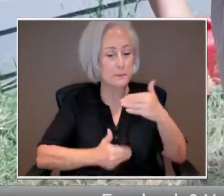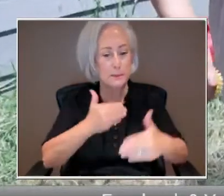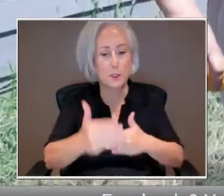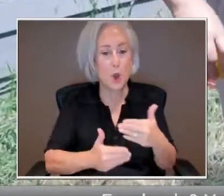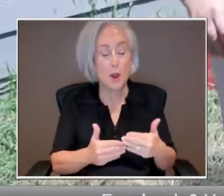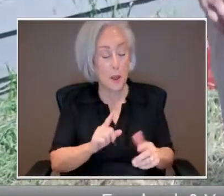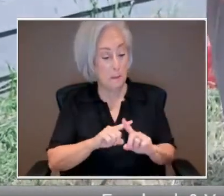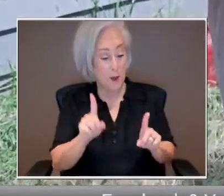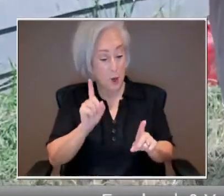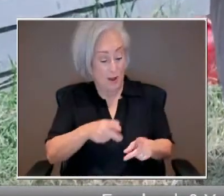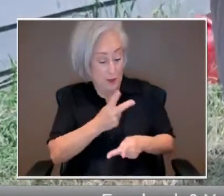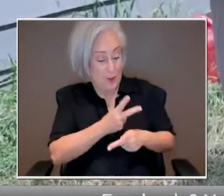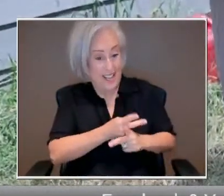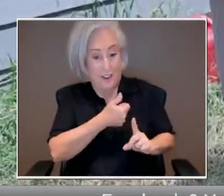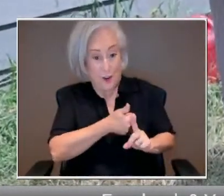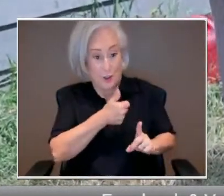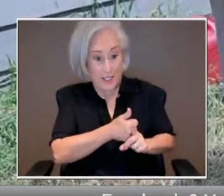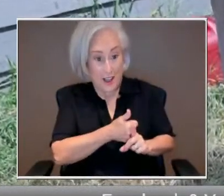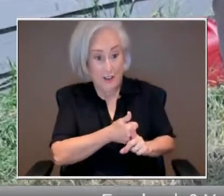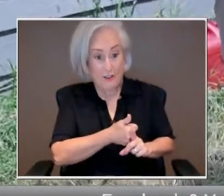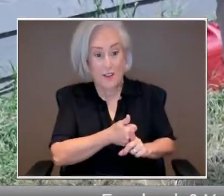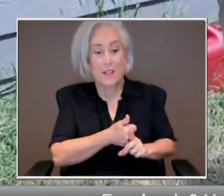forget that when they're in the thick of it.